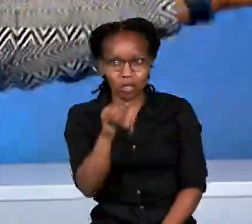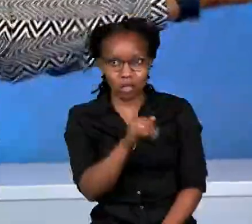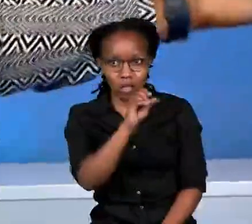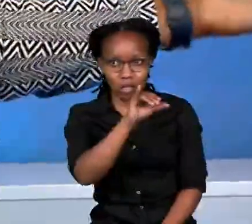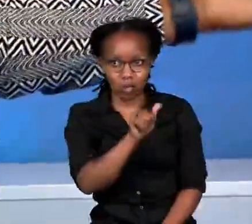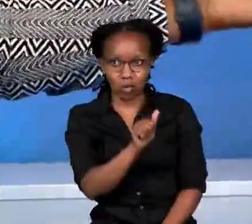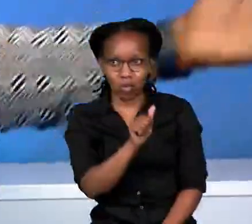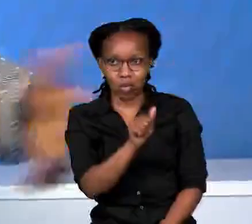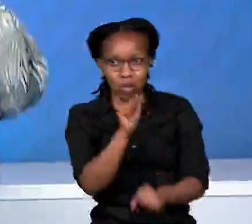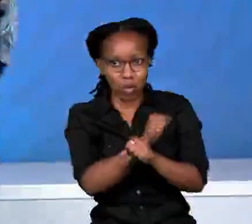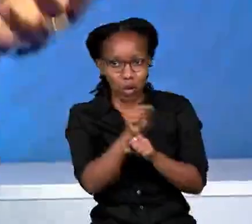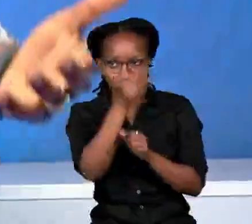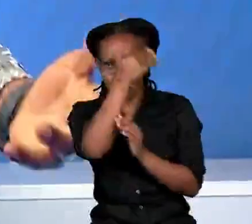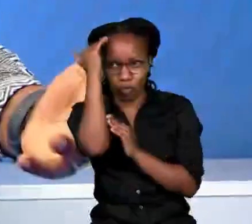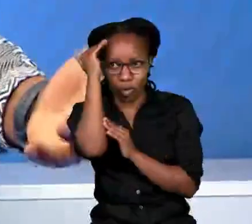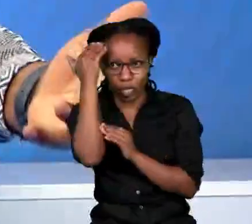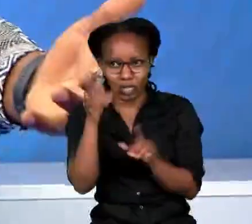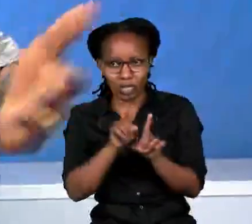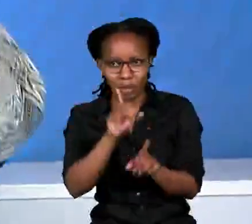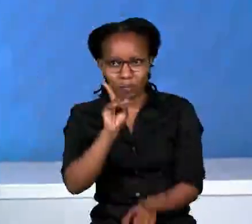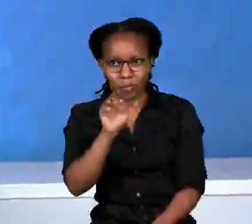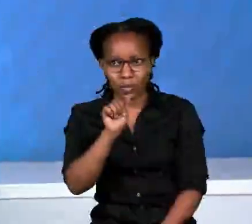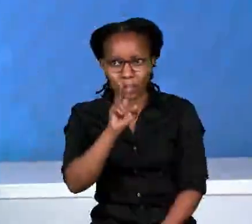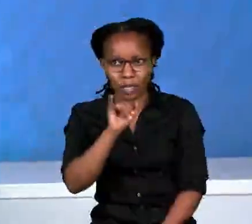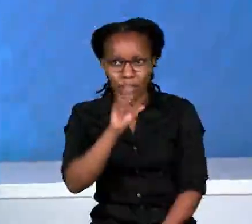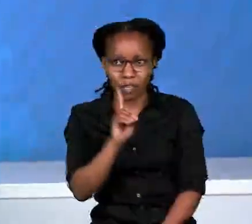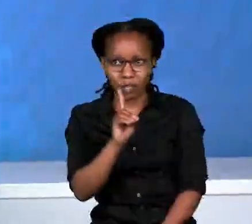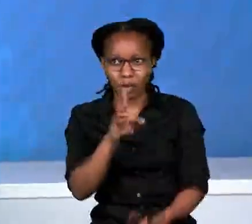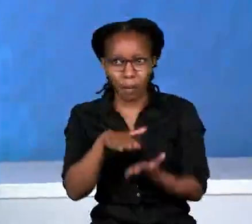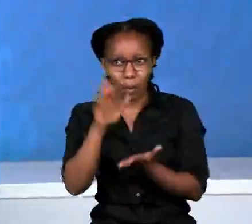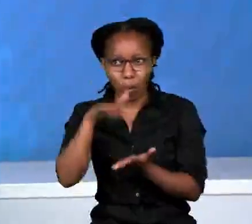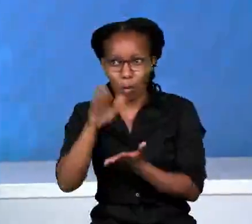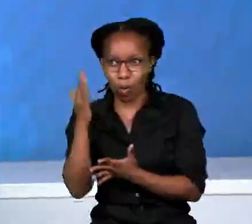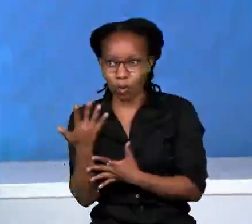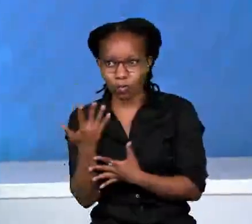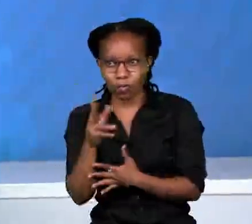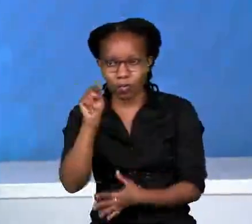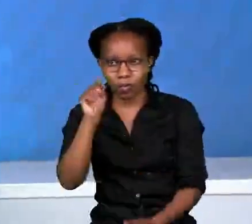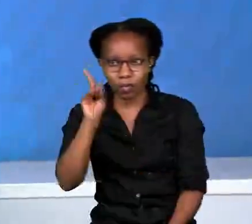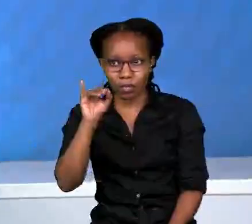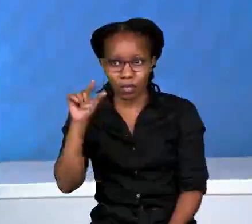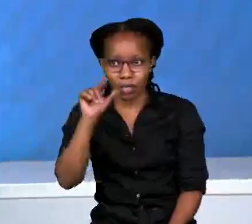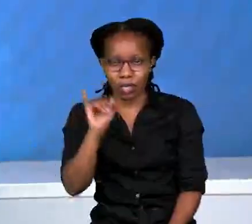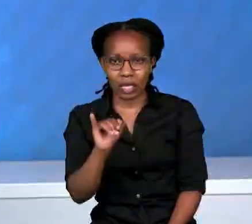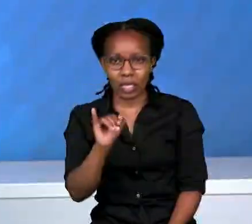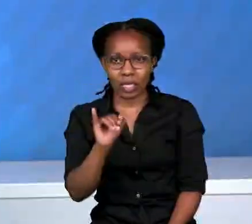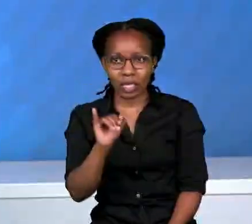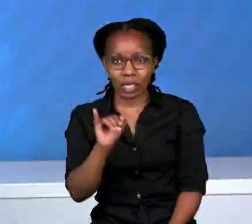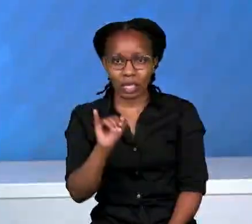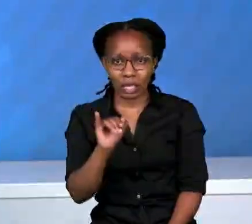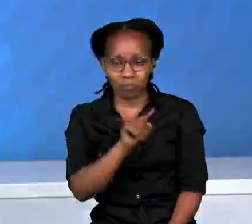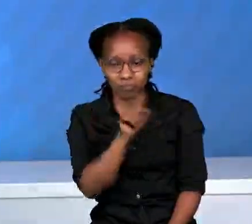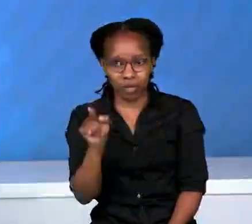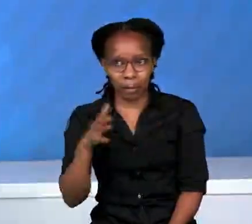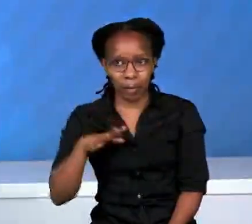forget the Rungus he was beaten? Yes. Talk about David Gitare. Yes. Add more and talk about the Ndingi Mwananzi. Ndingi, yes, absolutely. These are